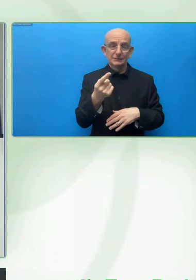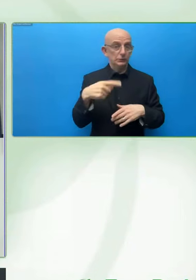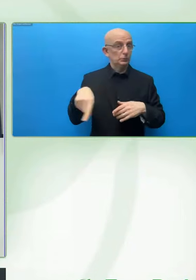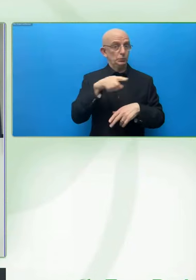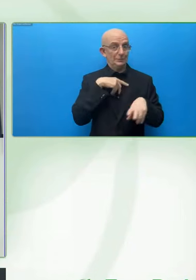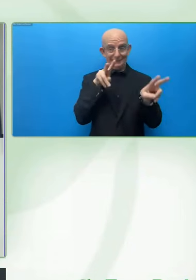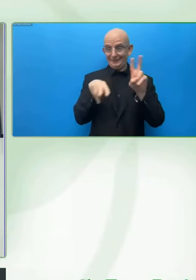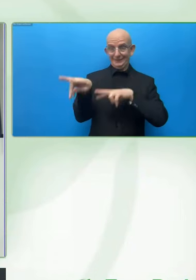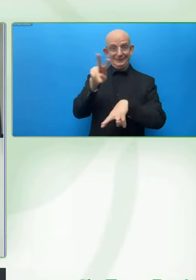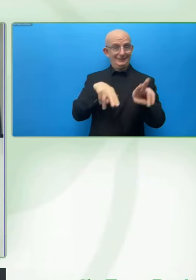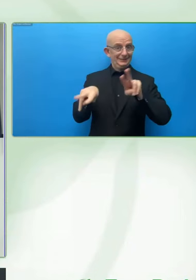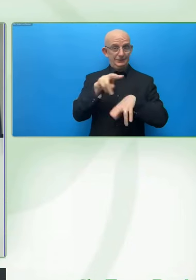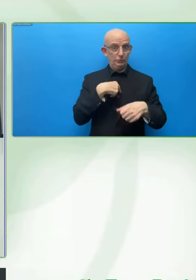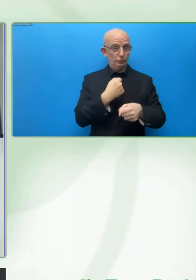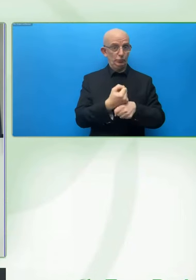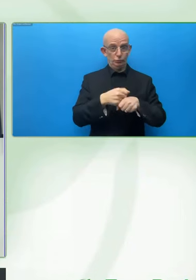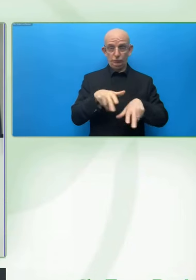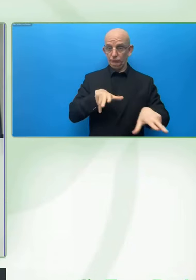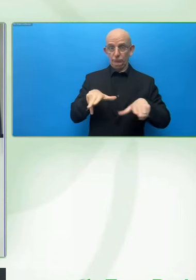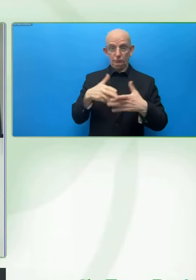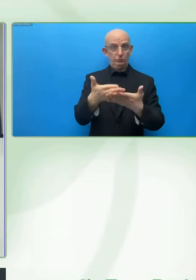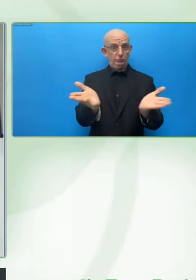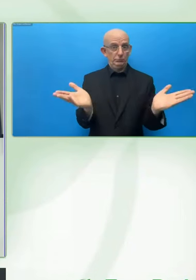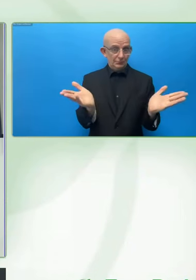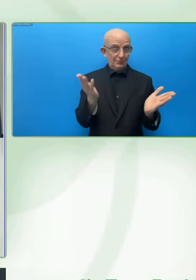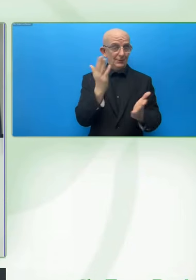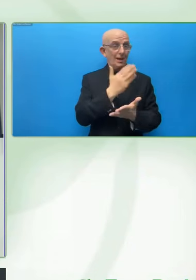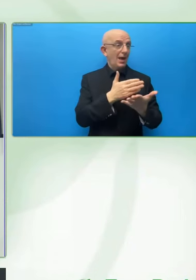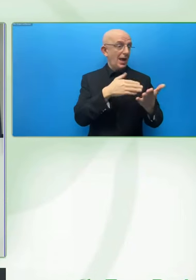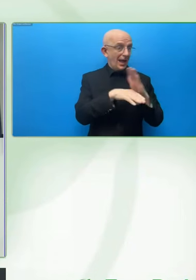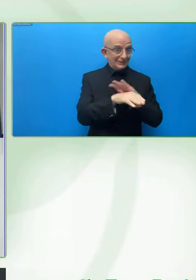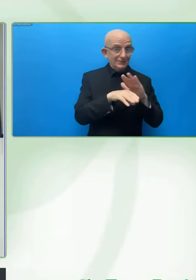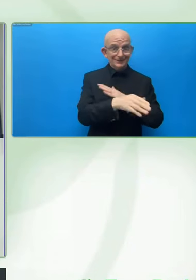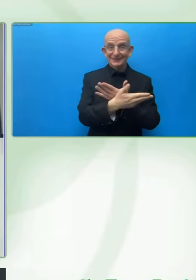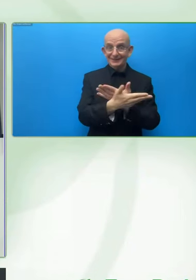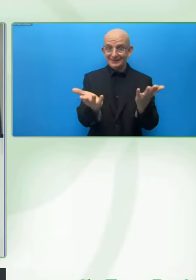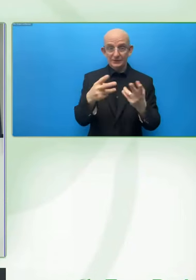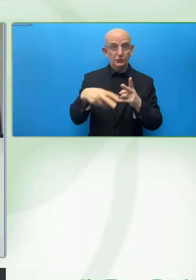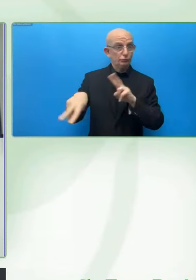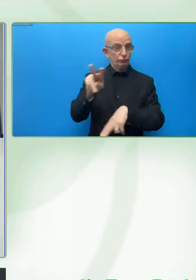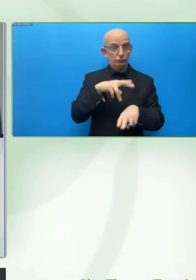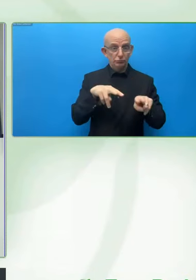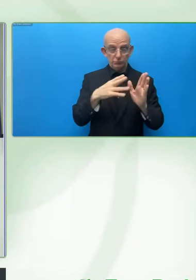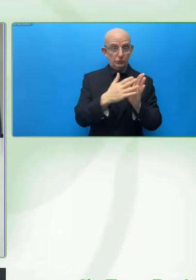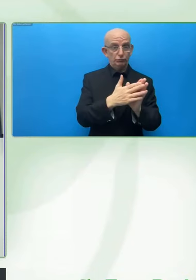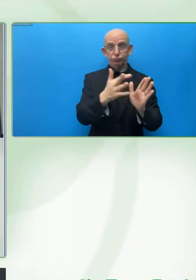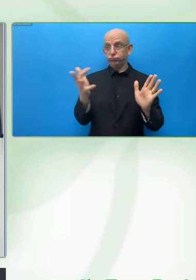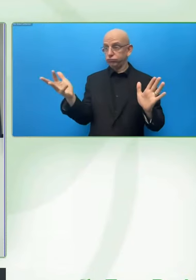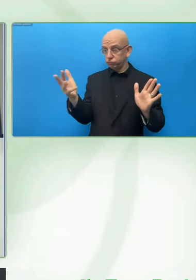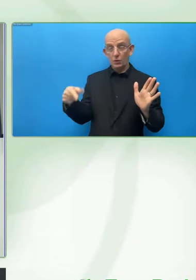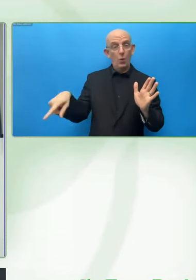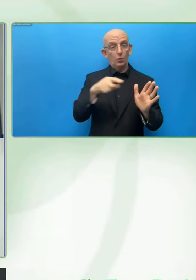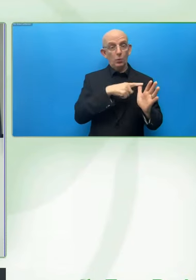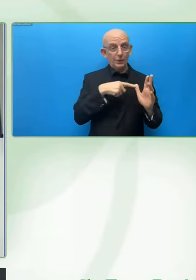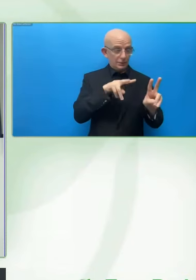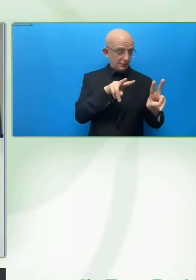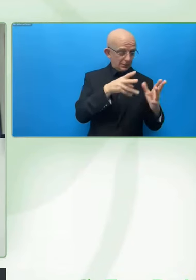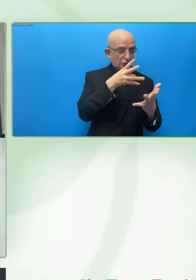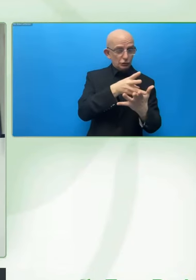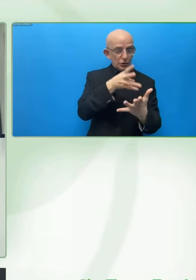against the disability mainstreaming and against the needs of the persons with